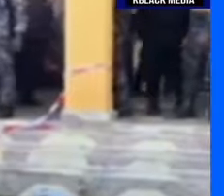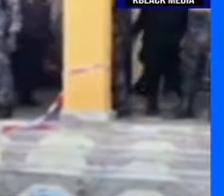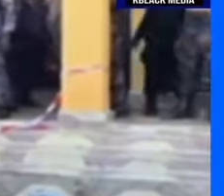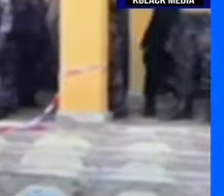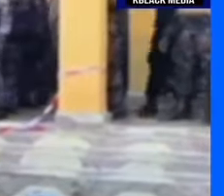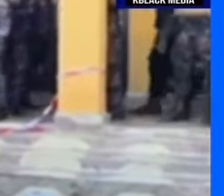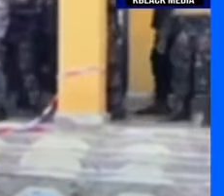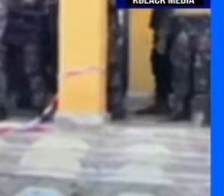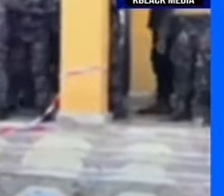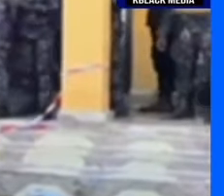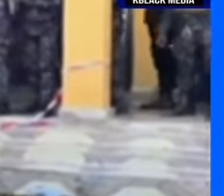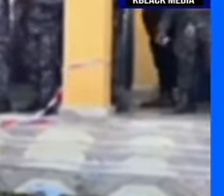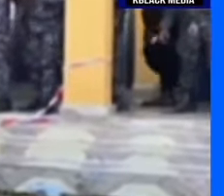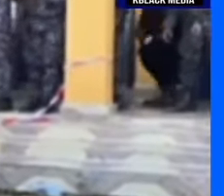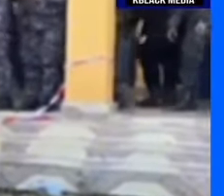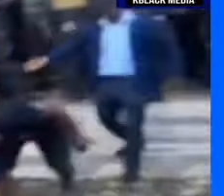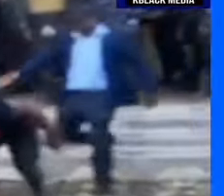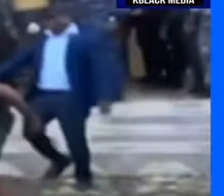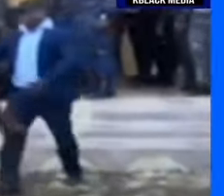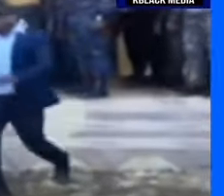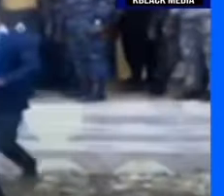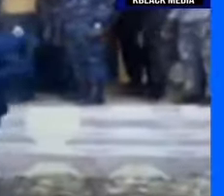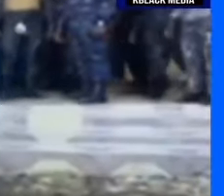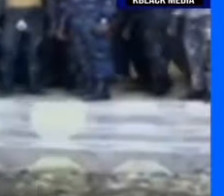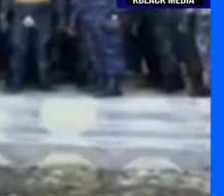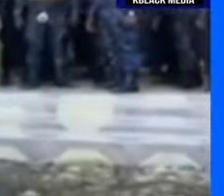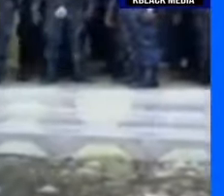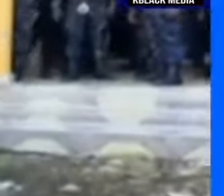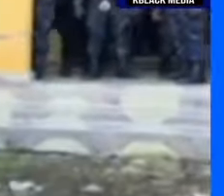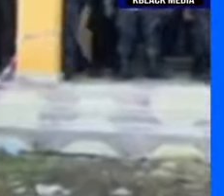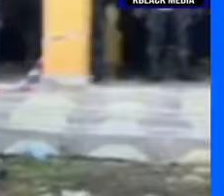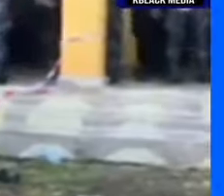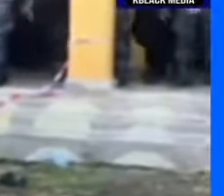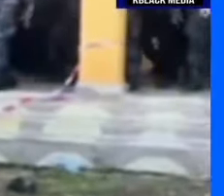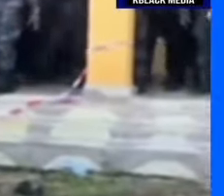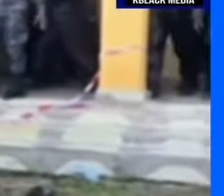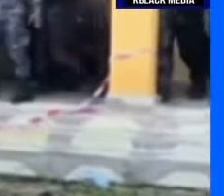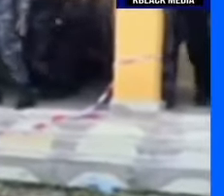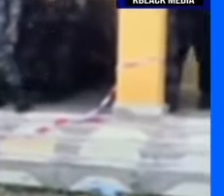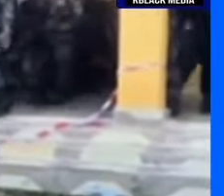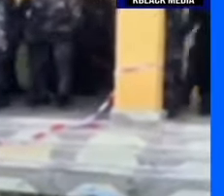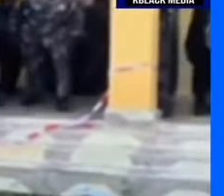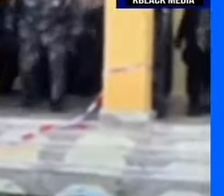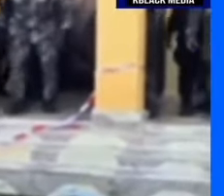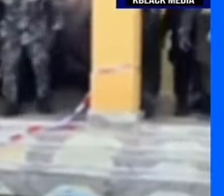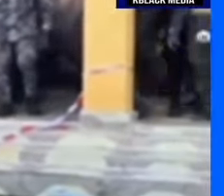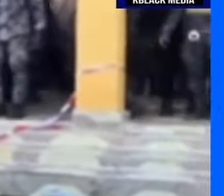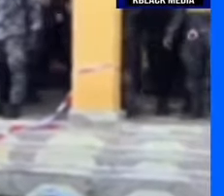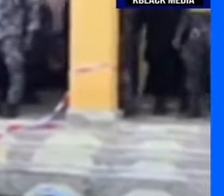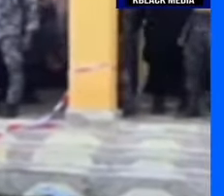and I am the vice president of the Republic of Ghana. Oh no, and I am the leader of the ruling party, the